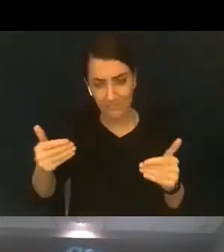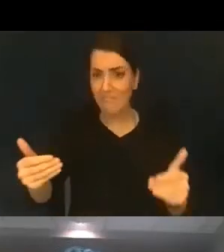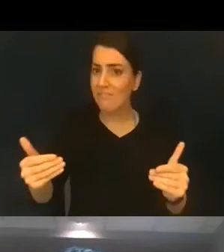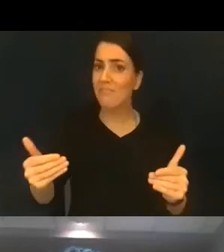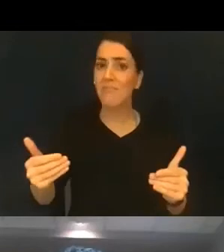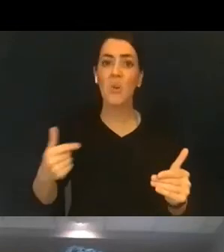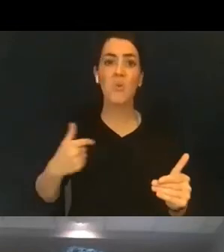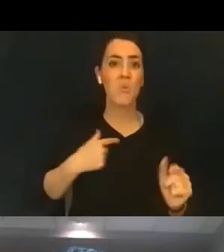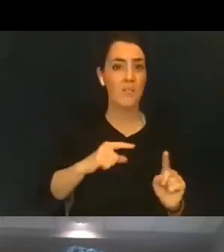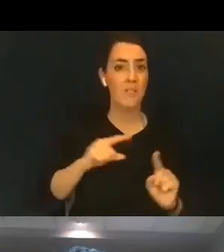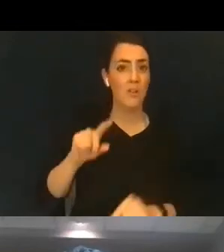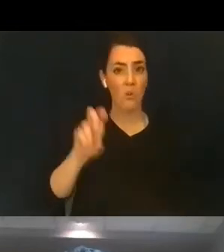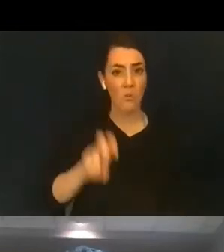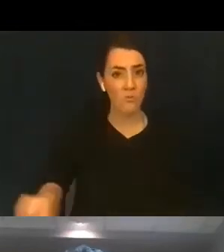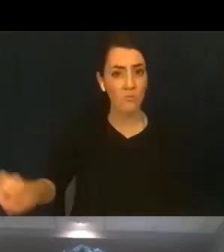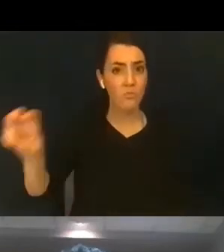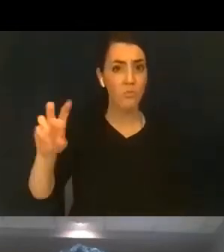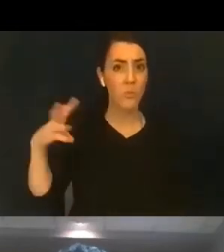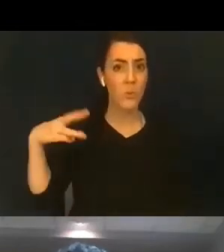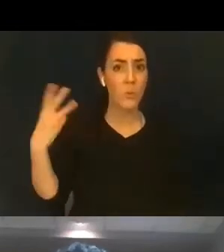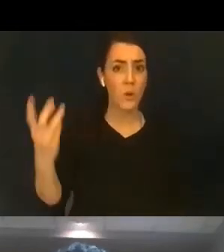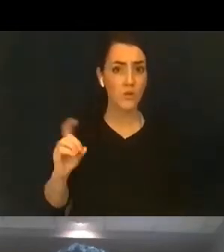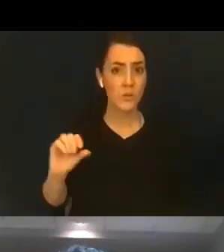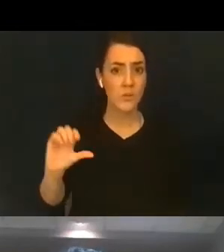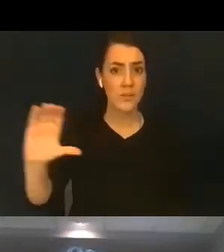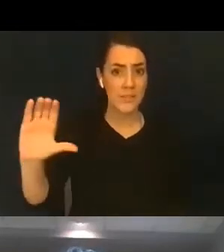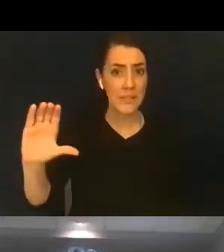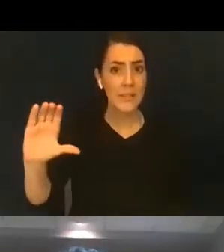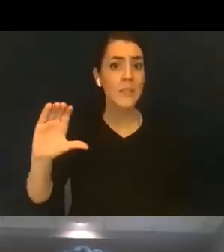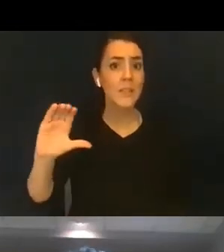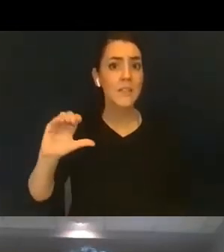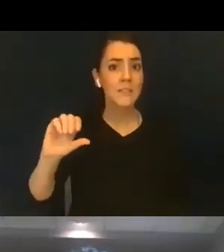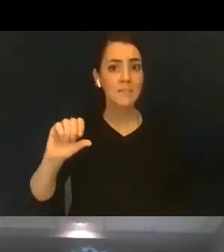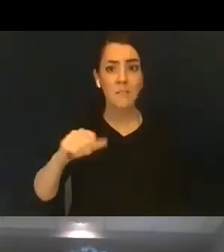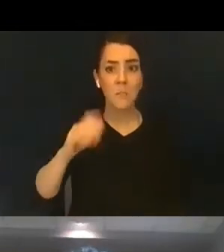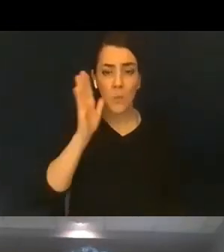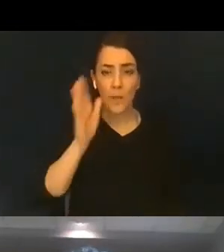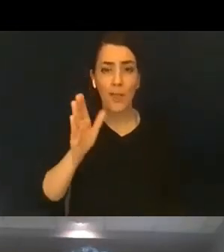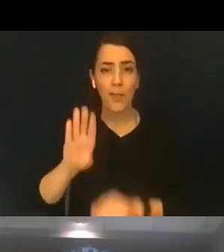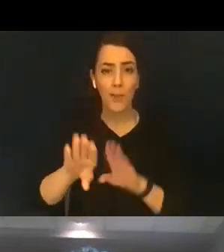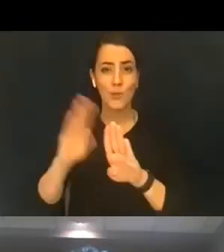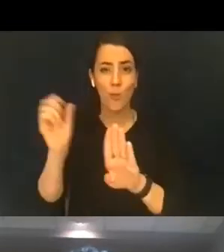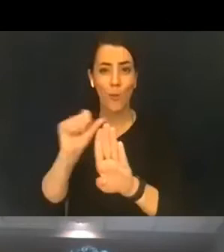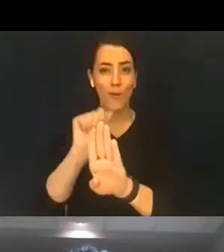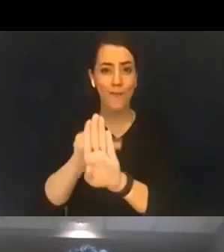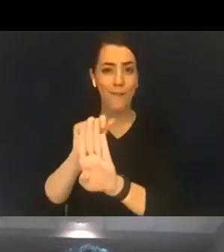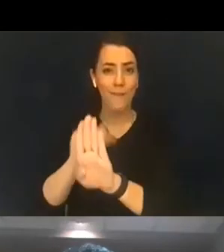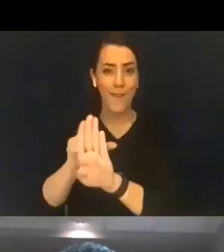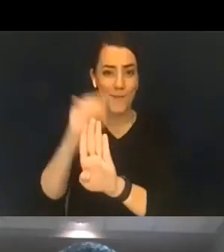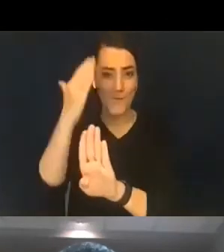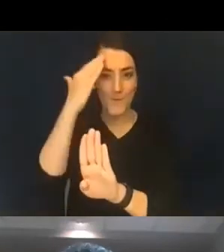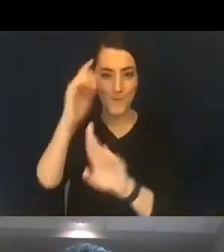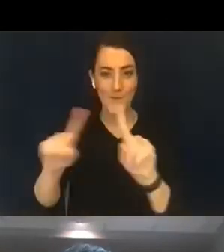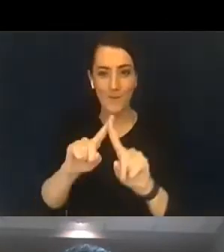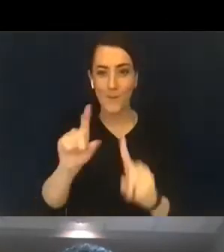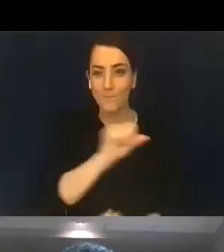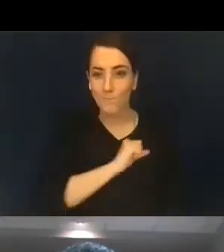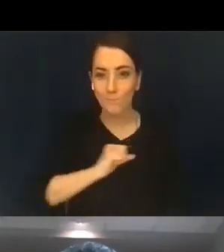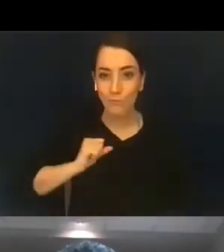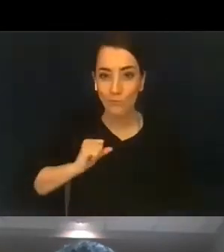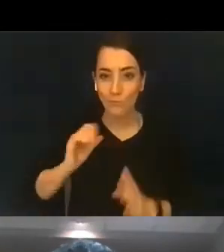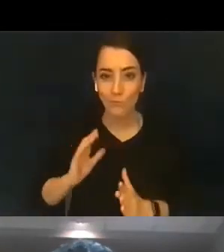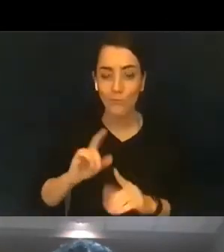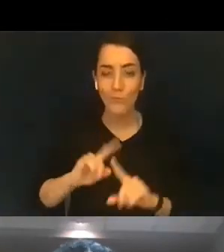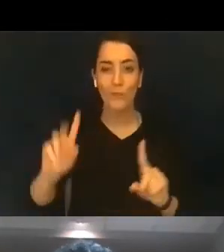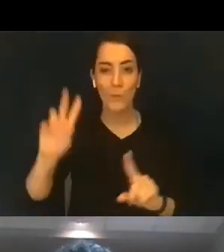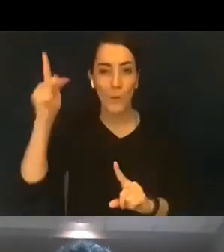senators and representatives' offices, pleading for a vote, for a passage